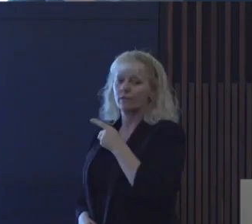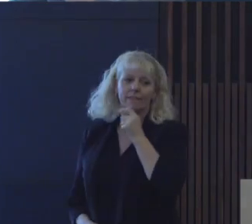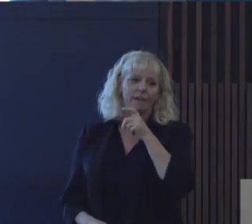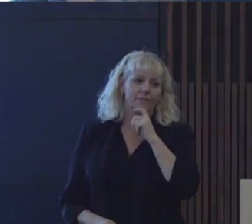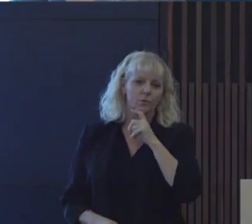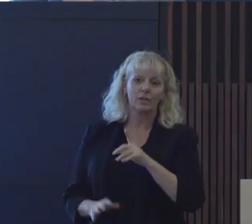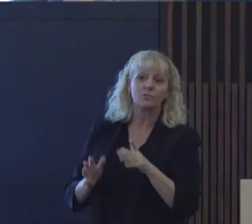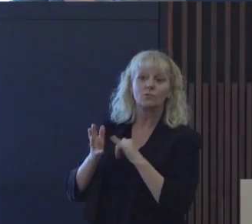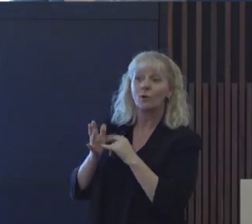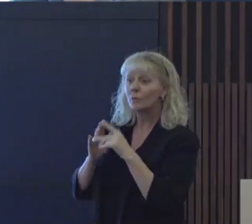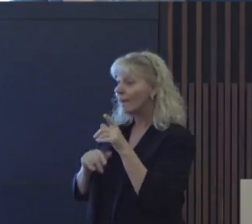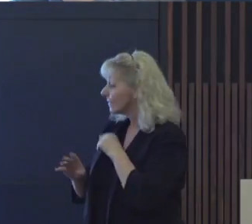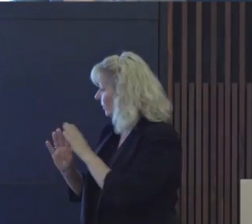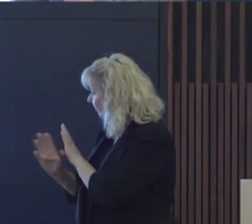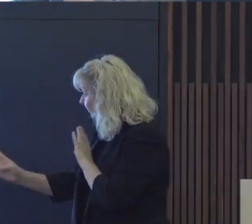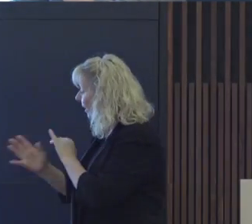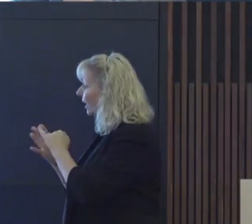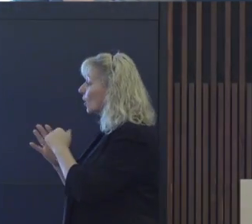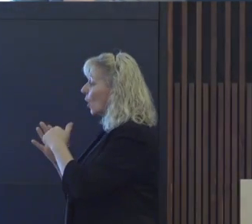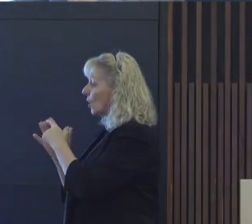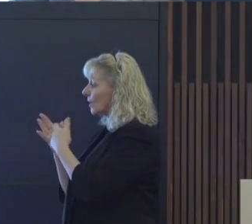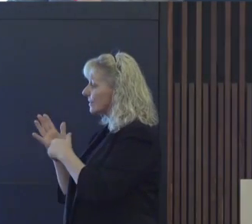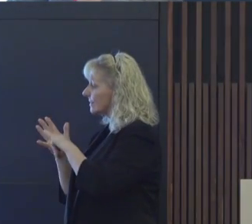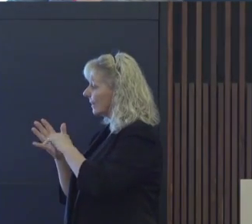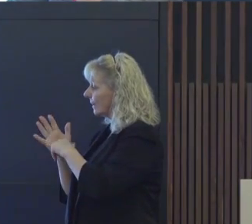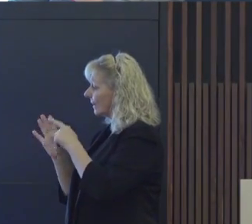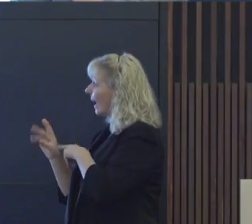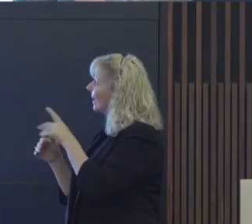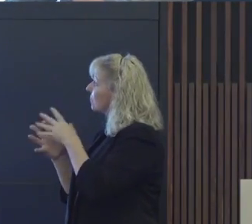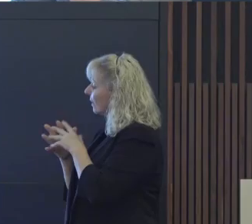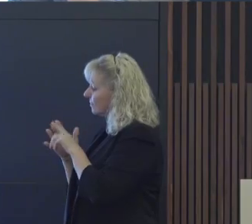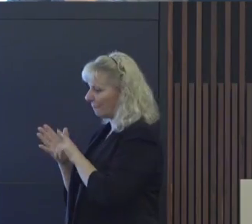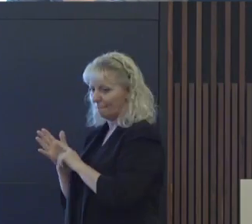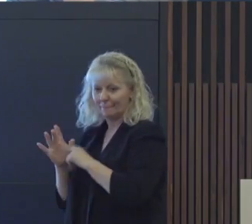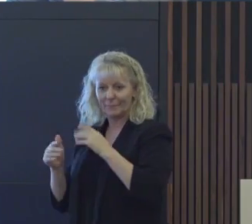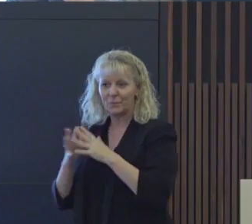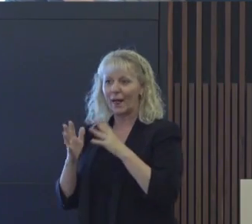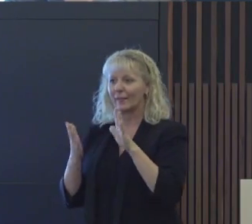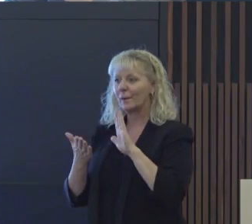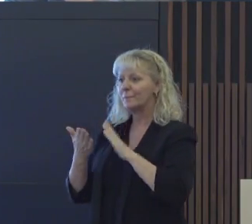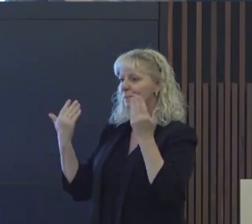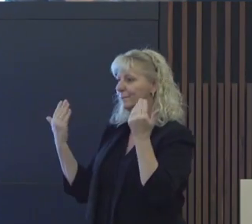So on the stage we have Kairsty Wilson and Steve Hurd. Welcome. Make them welcome.